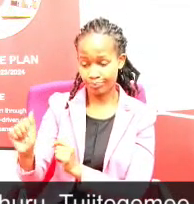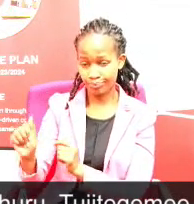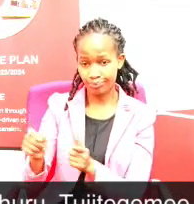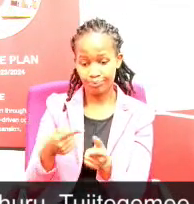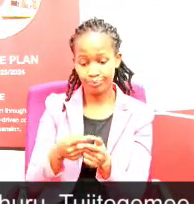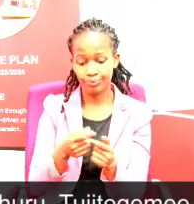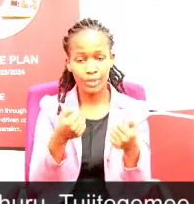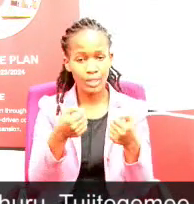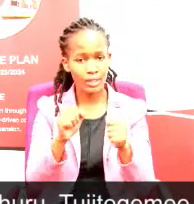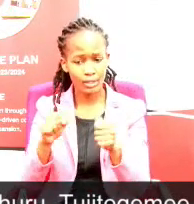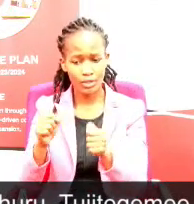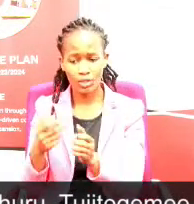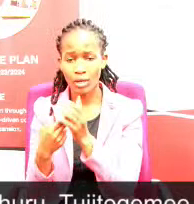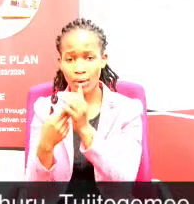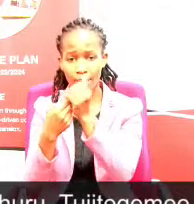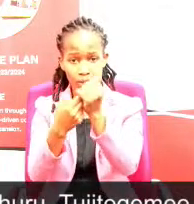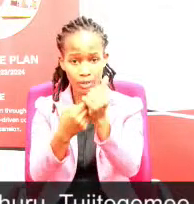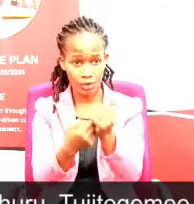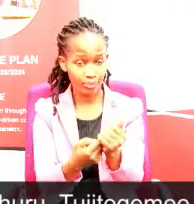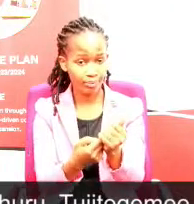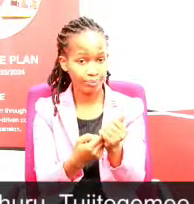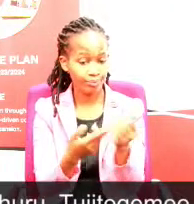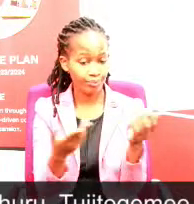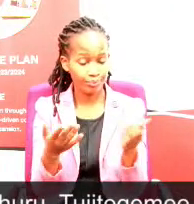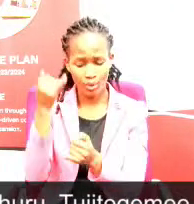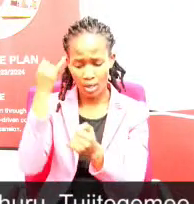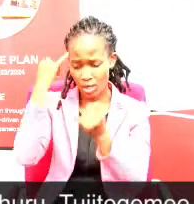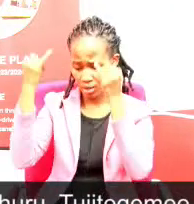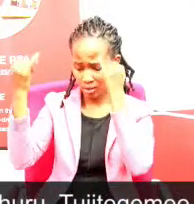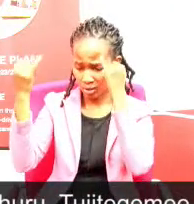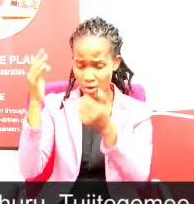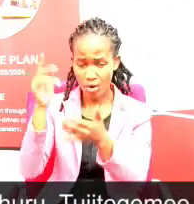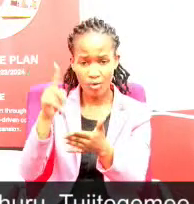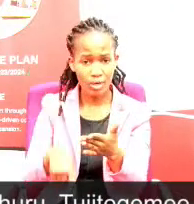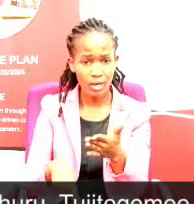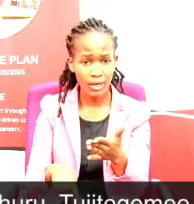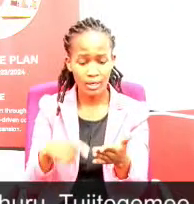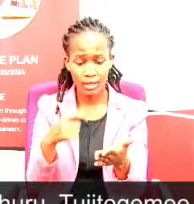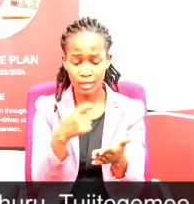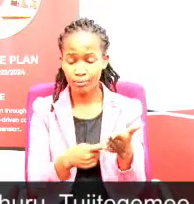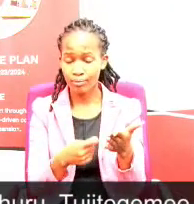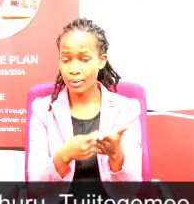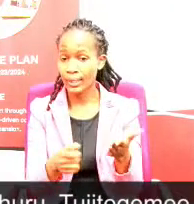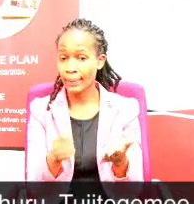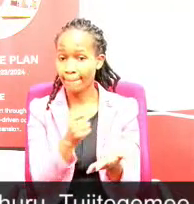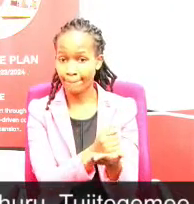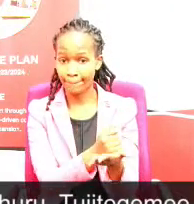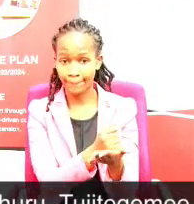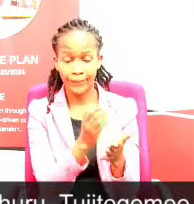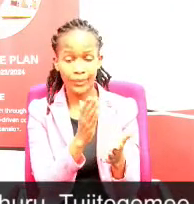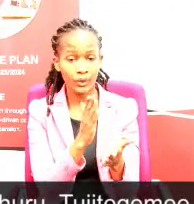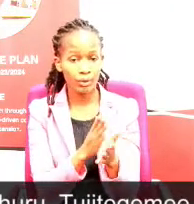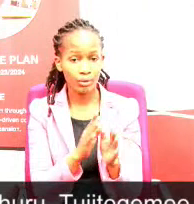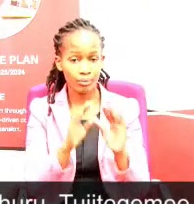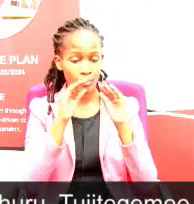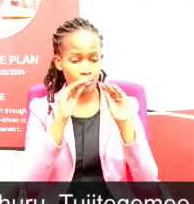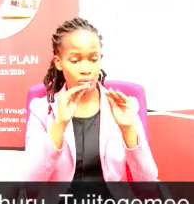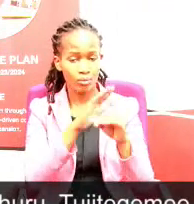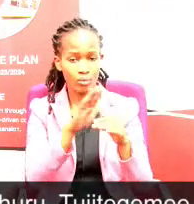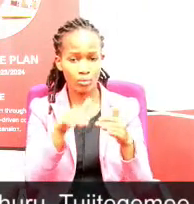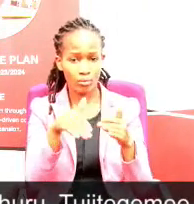strategic partnerships. The idea of tax administration is predicated